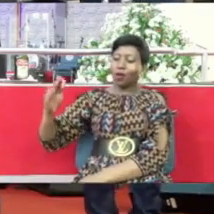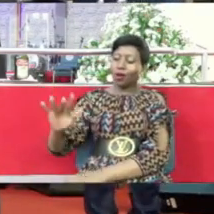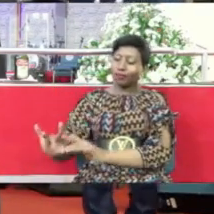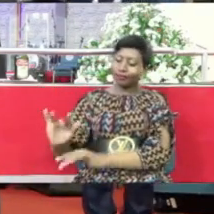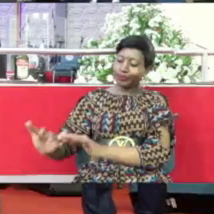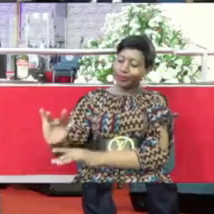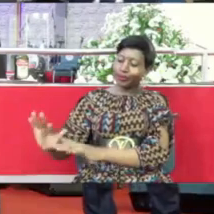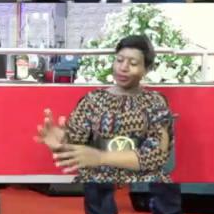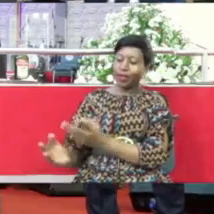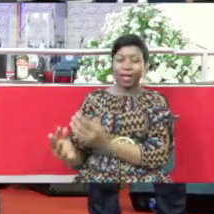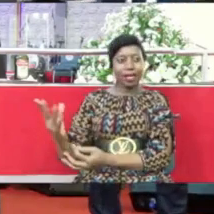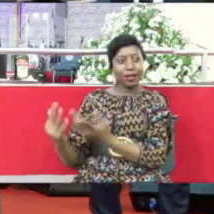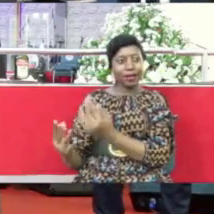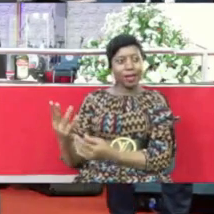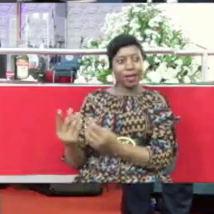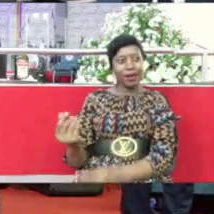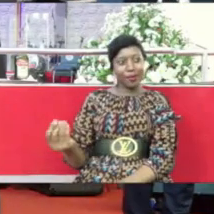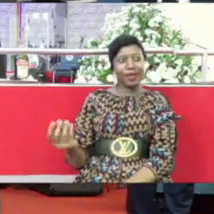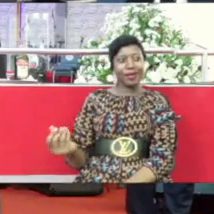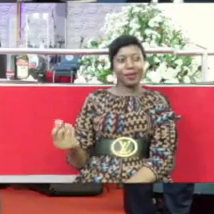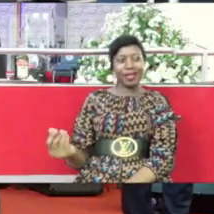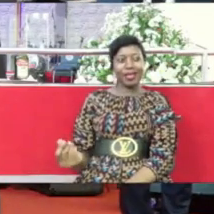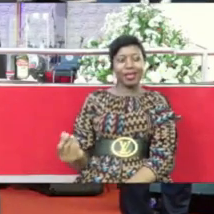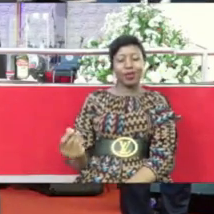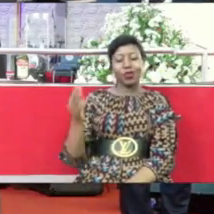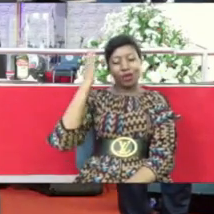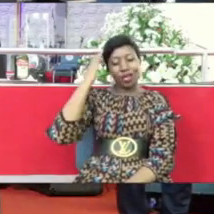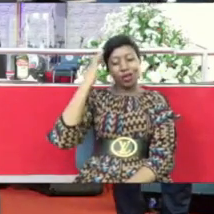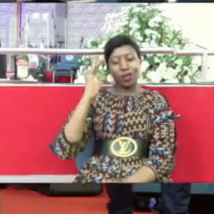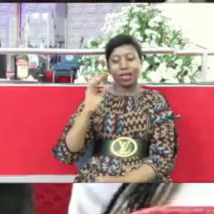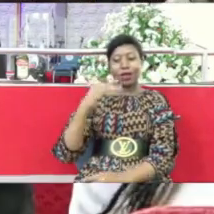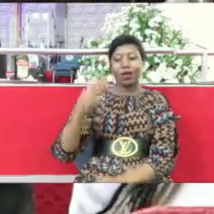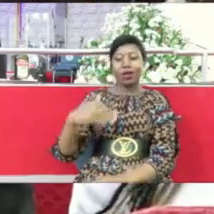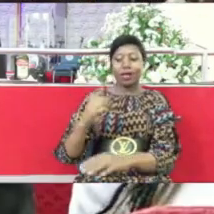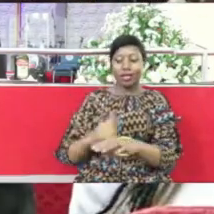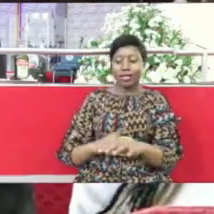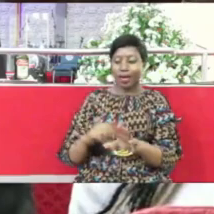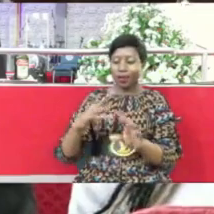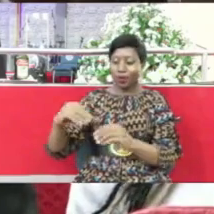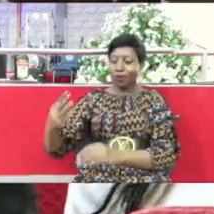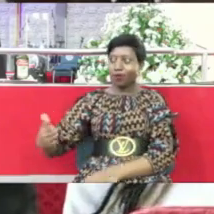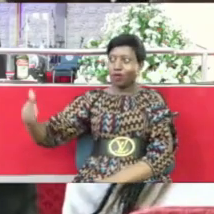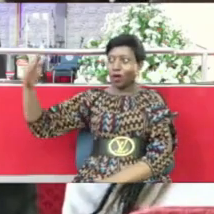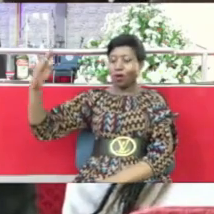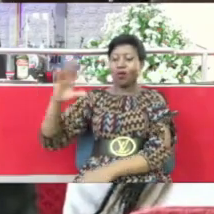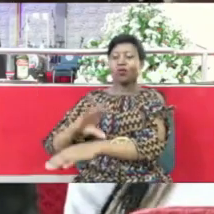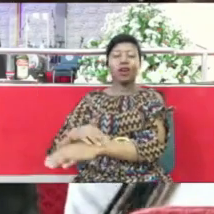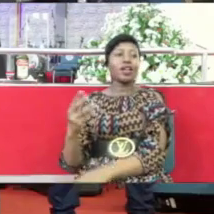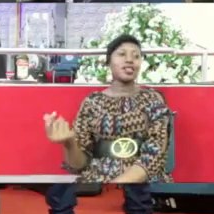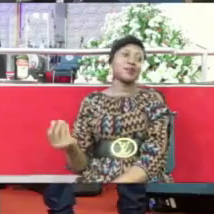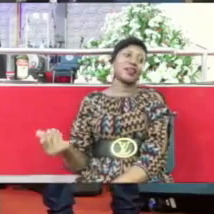ukuta. Uitishe huko. Si niliona unaitisha kwa ukuta. We saw you getting it from the ATM, go oh, bring it. What I'm saying